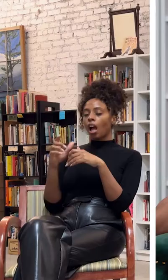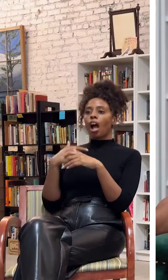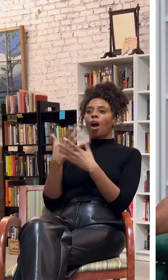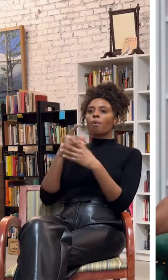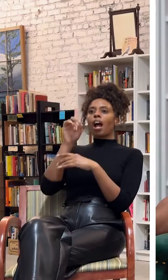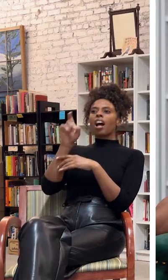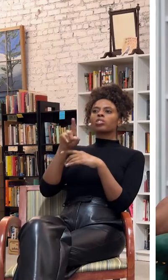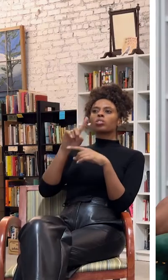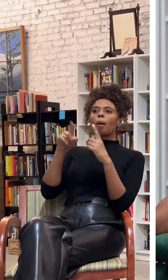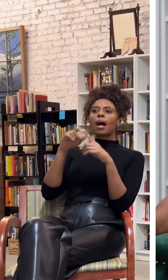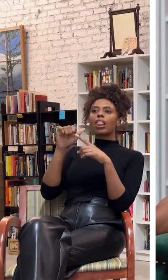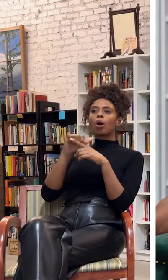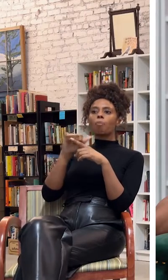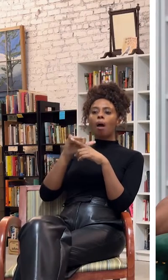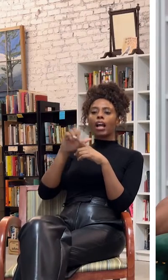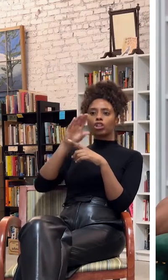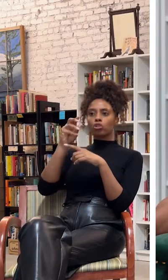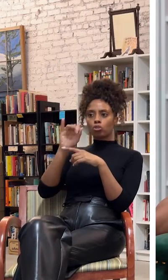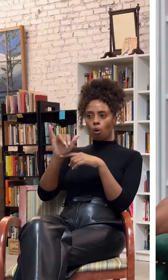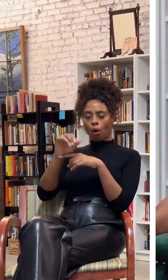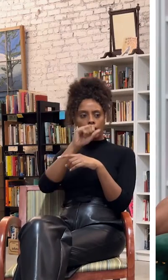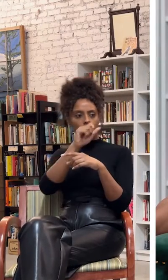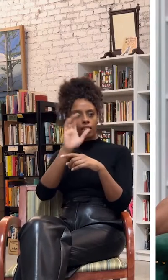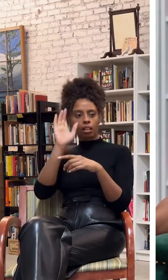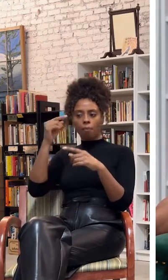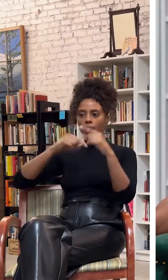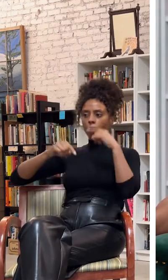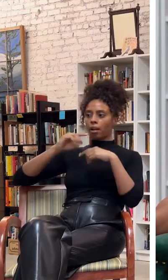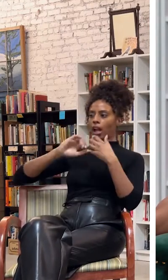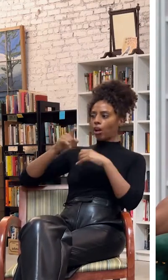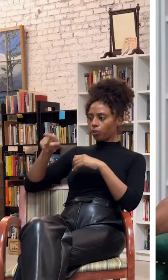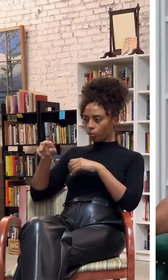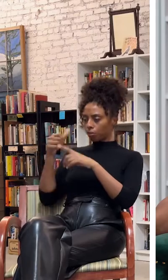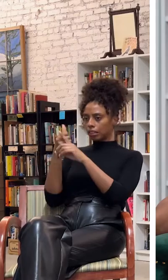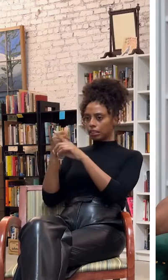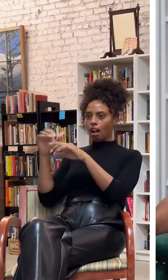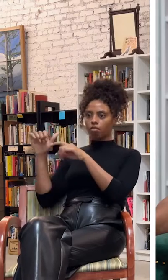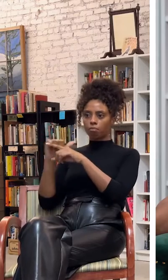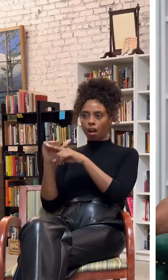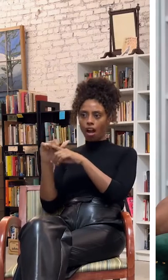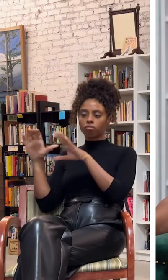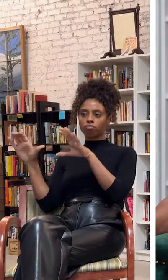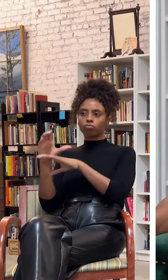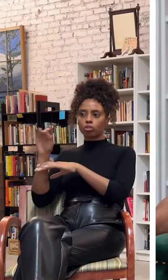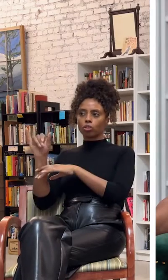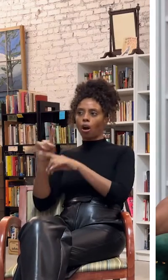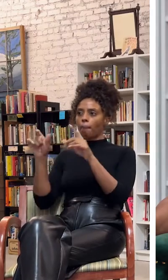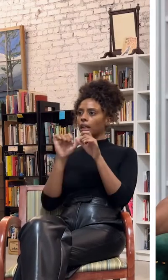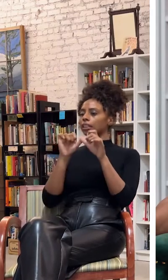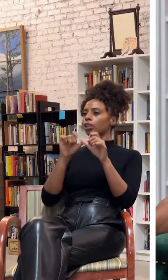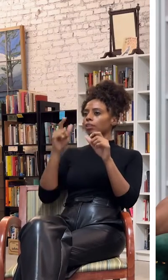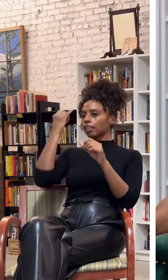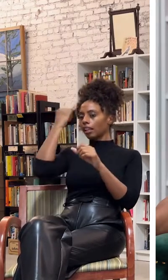Yeah. I want to ask. I'm going to come back to this question of how you practice joy, but let's stick with this idea of all of